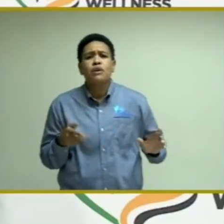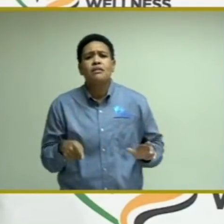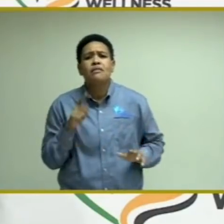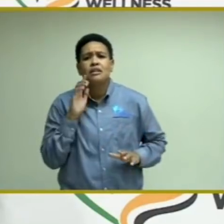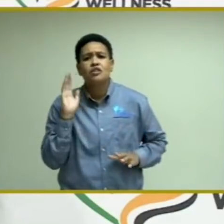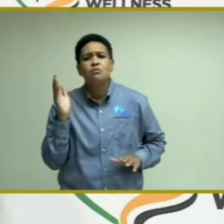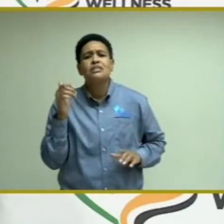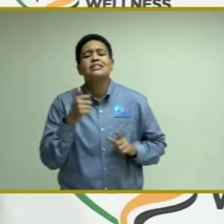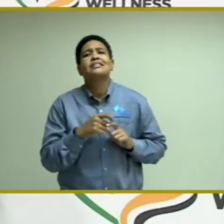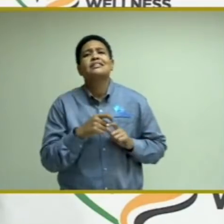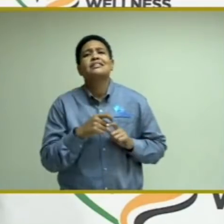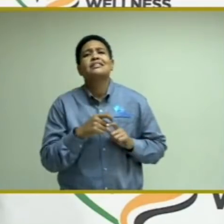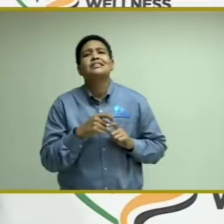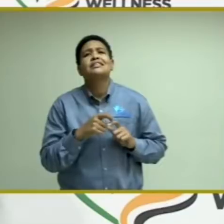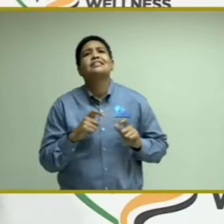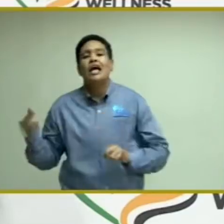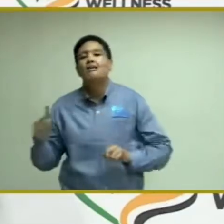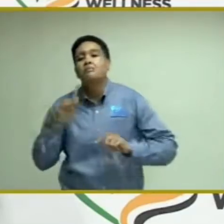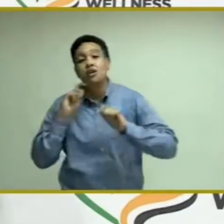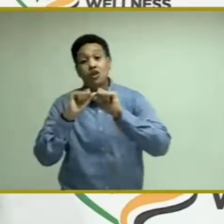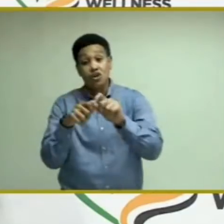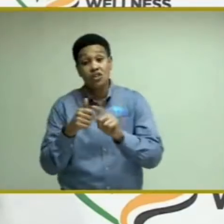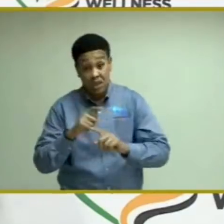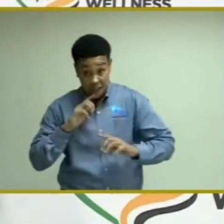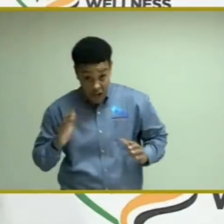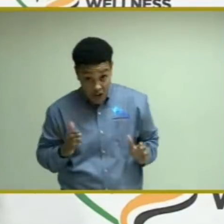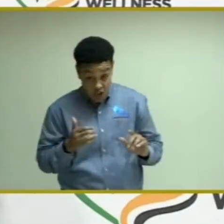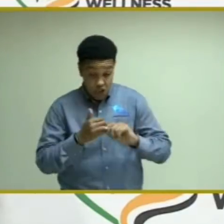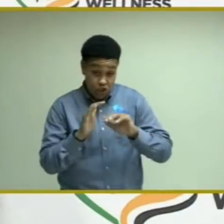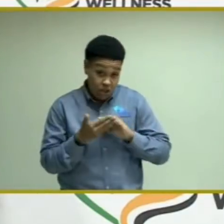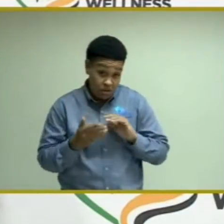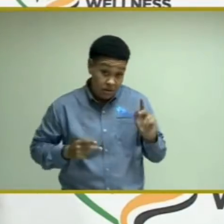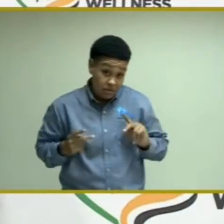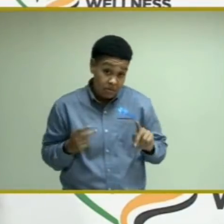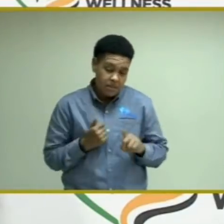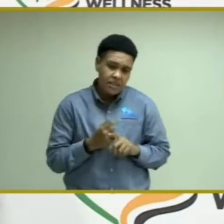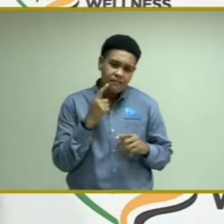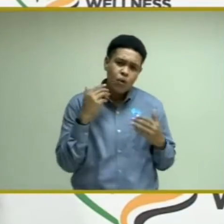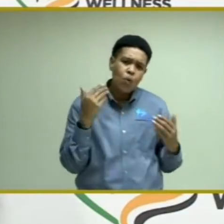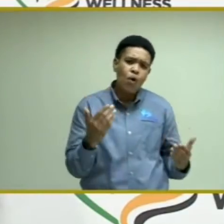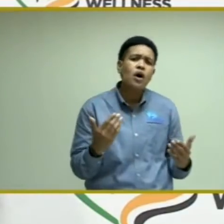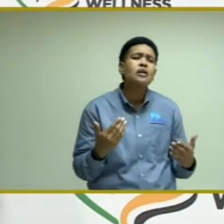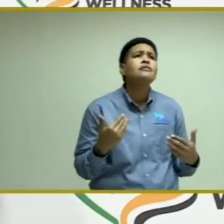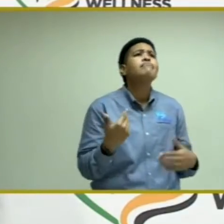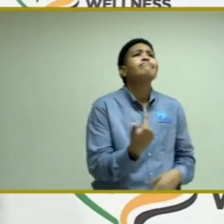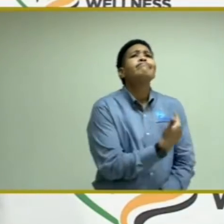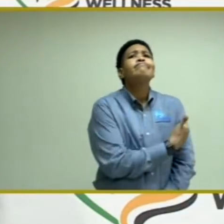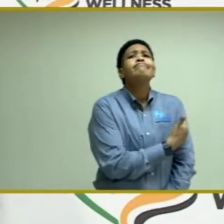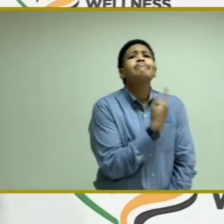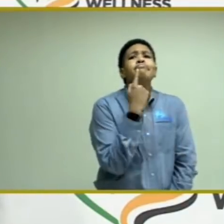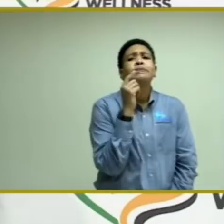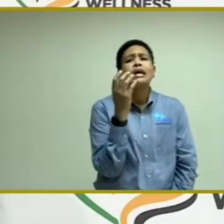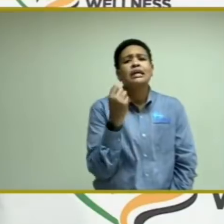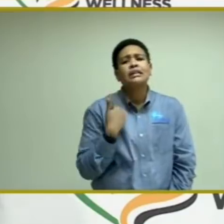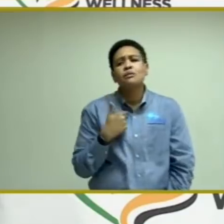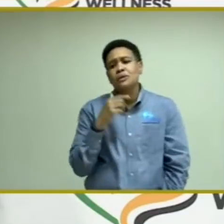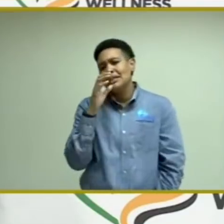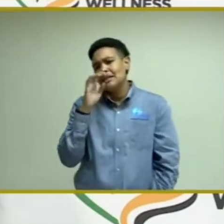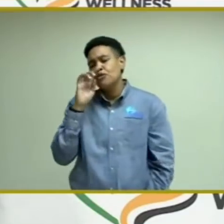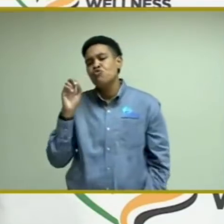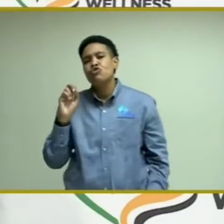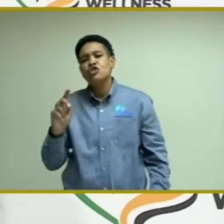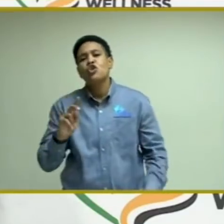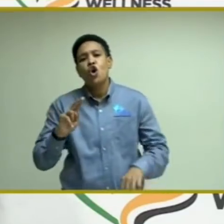presentations, the slides, and so on. Continue to encourage Jamaicans to go out and get the COVID-19 vaccine as we seek to